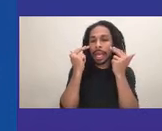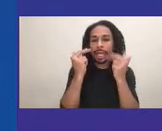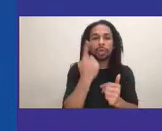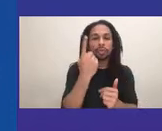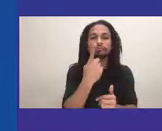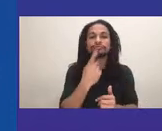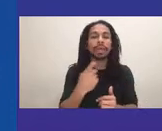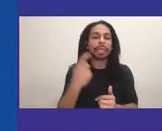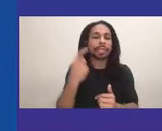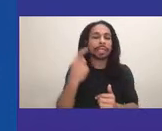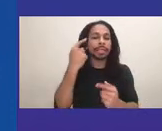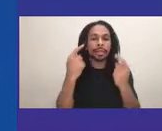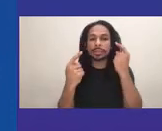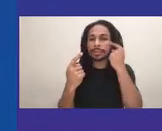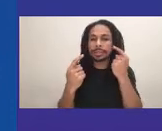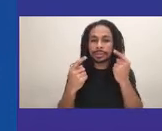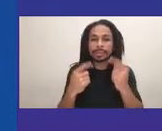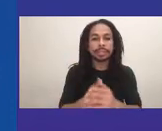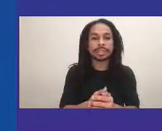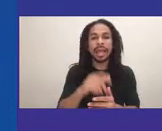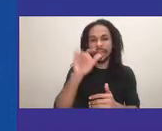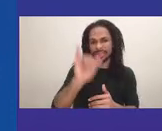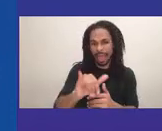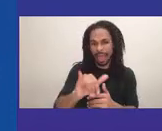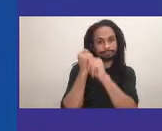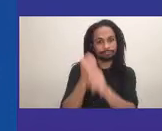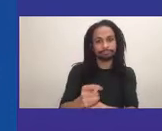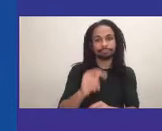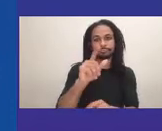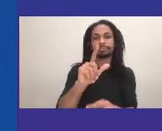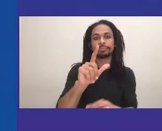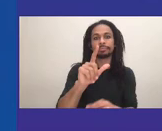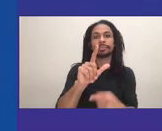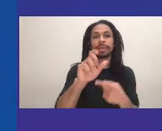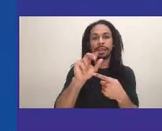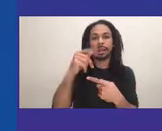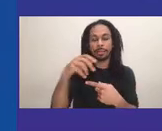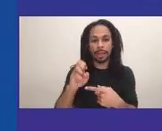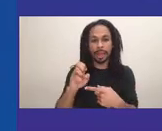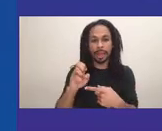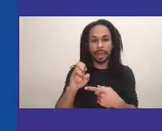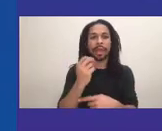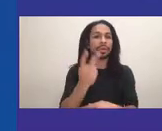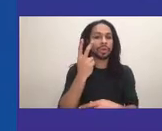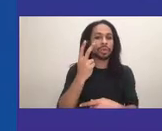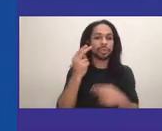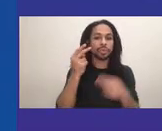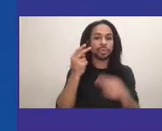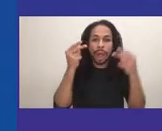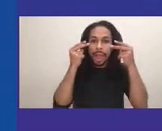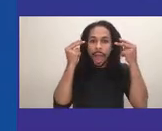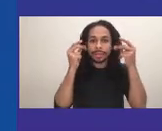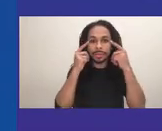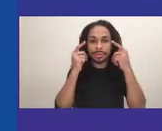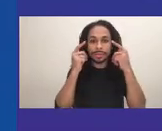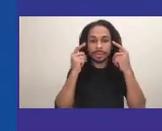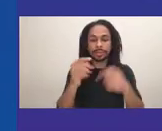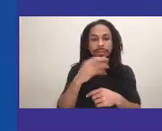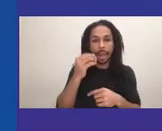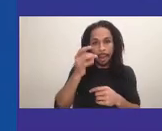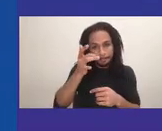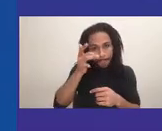dots. This is Lenape traditional face paint, as well as two lines from my eye. And my part